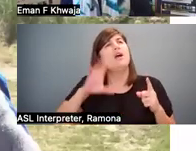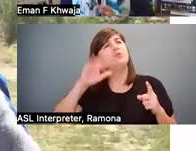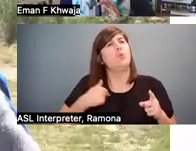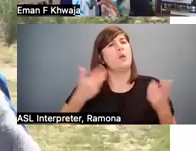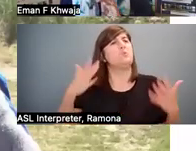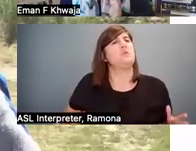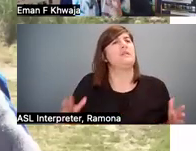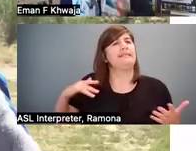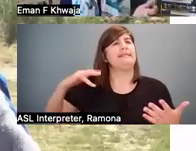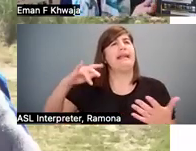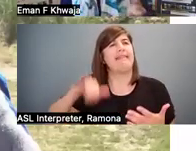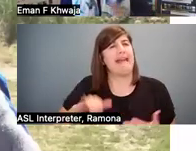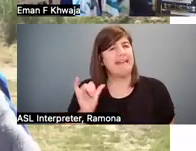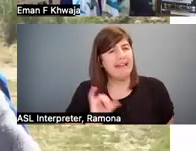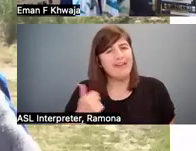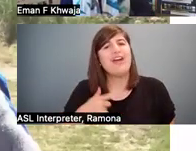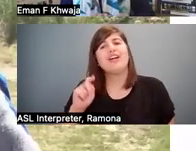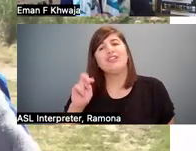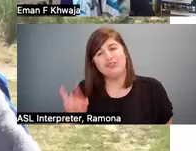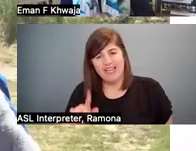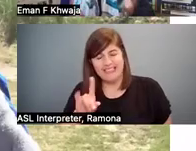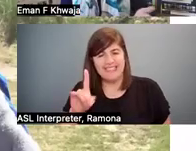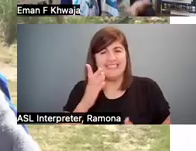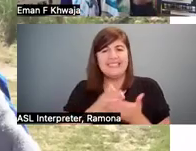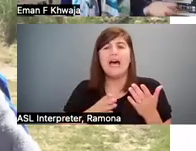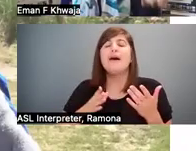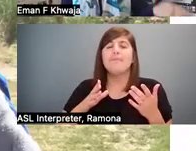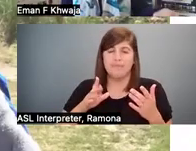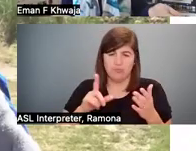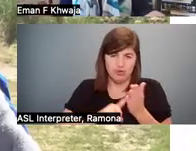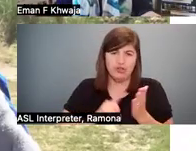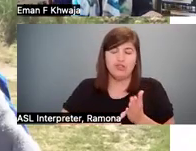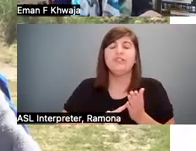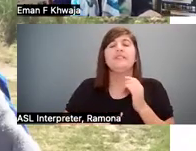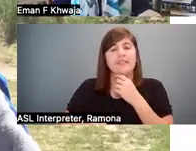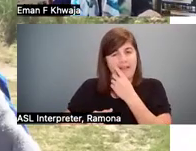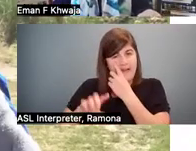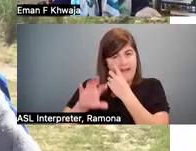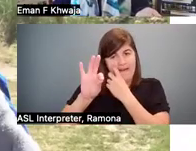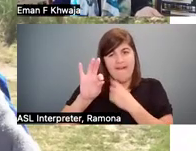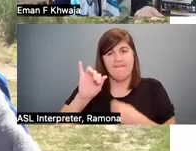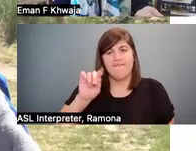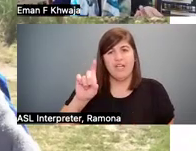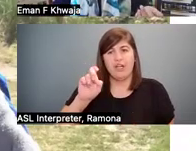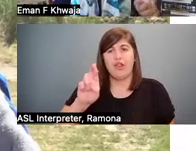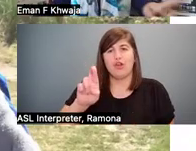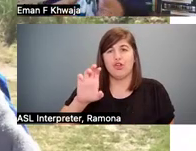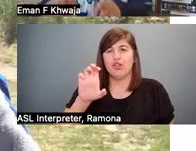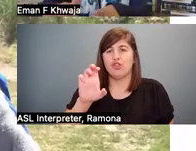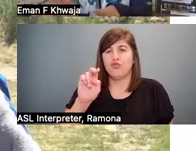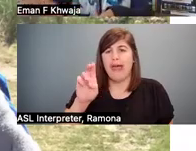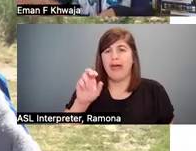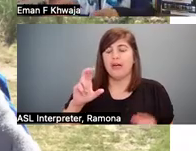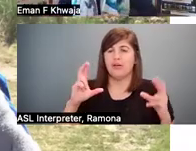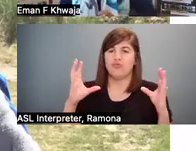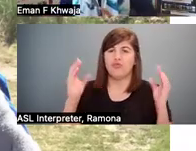study. I tried to do some research on fiddler crabs, and that was, again, super fun. There's a photo of me. This is the first time, this photo